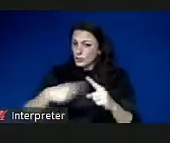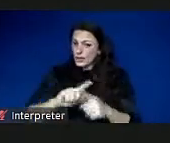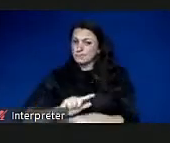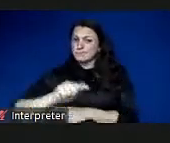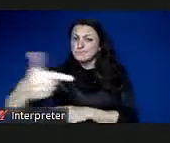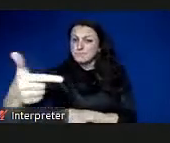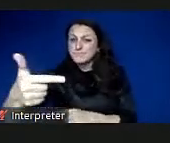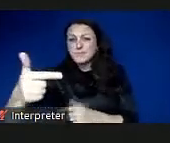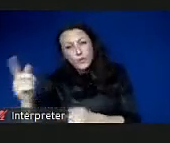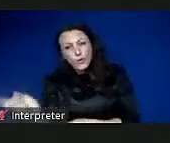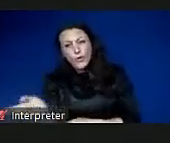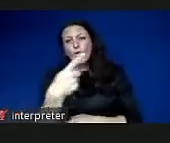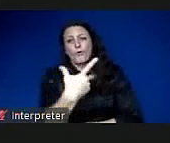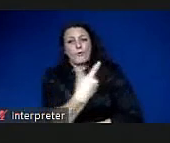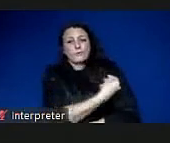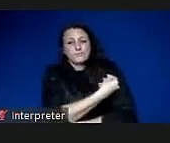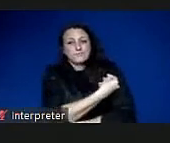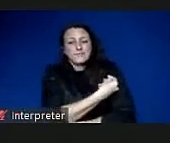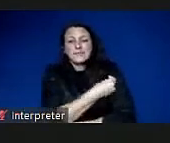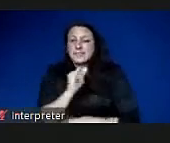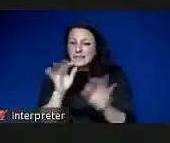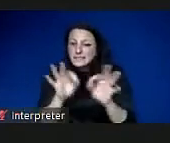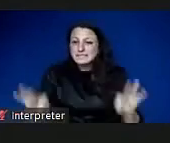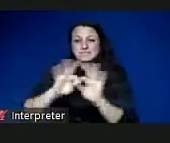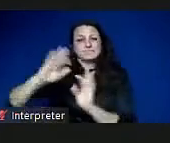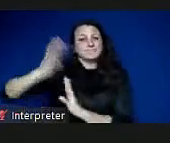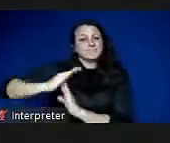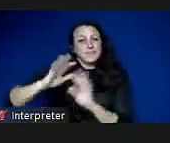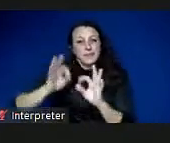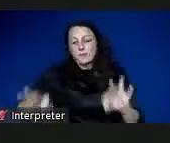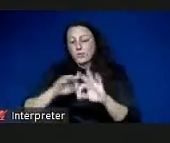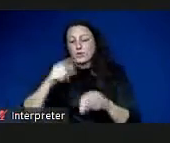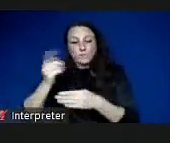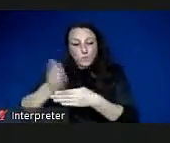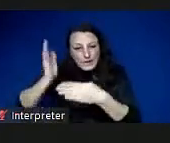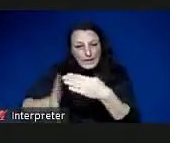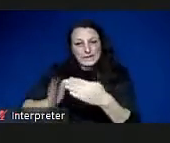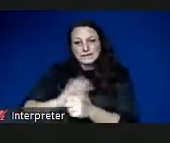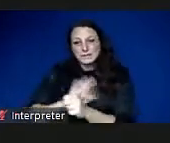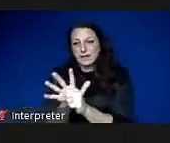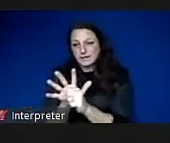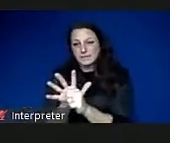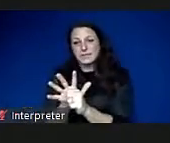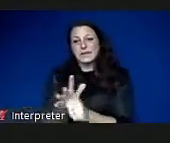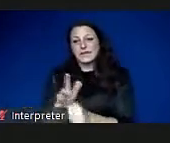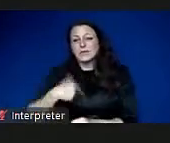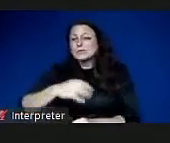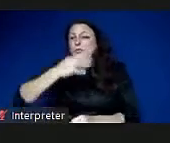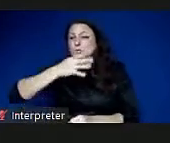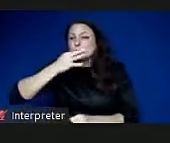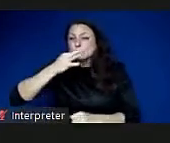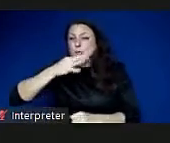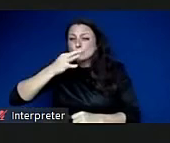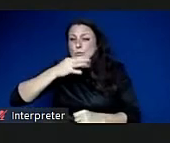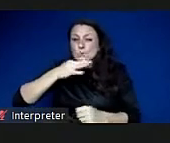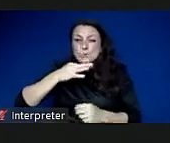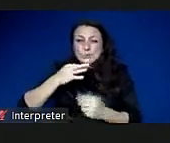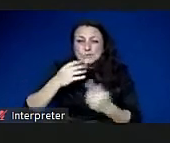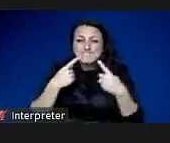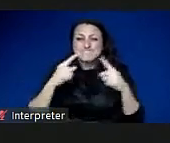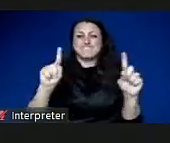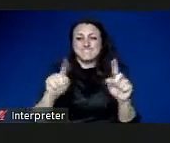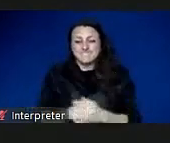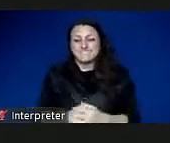vaccine. It is the key to ending this pandemic, and we are on the precipice of moving in that direction.